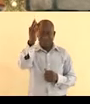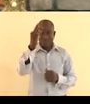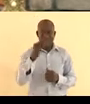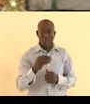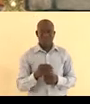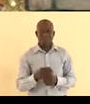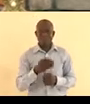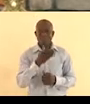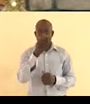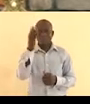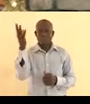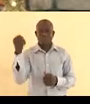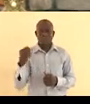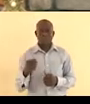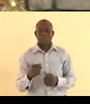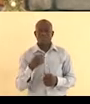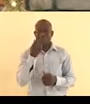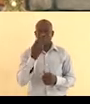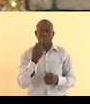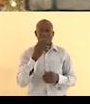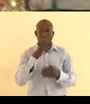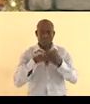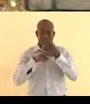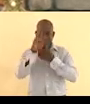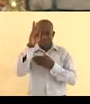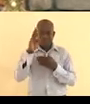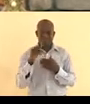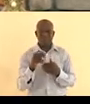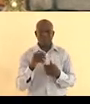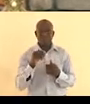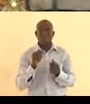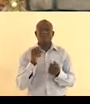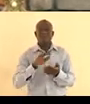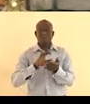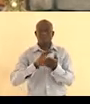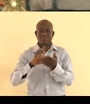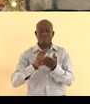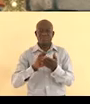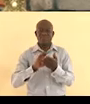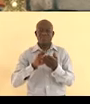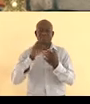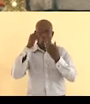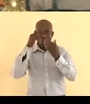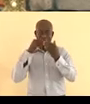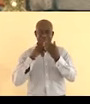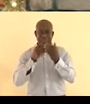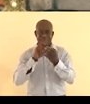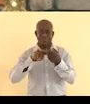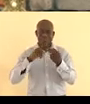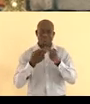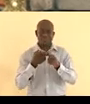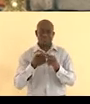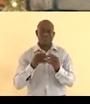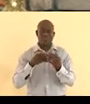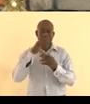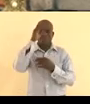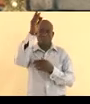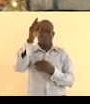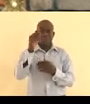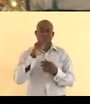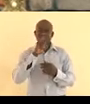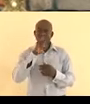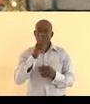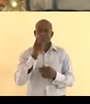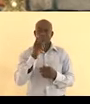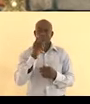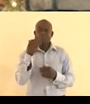Those of you who talk about, you know, predicting the future. Prophets have a critical relationship with the future. How? Because